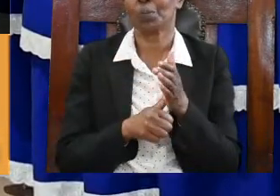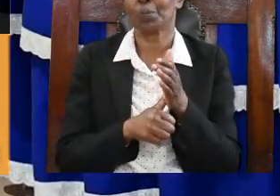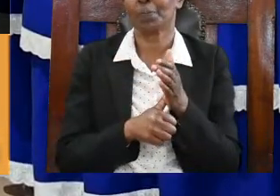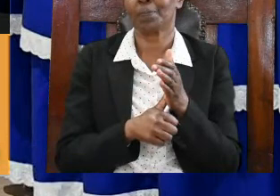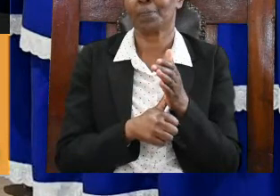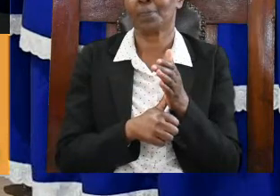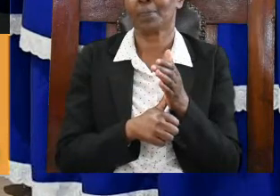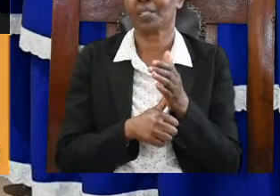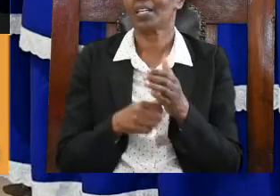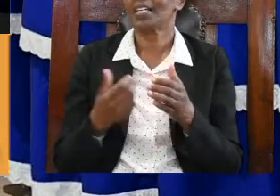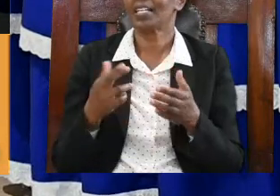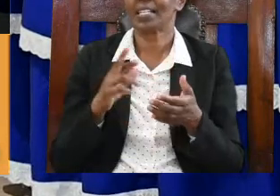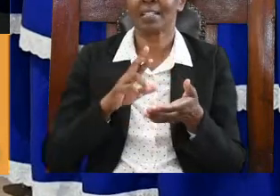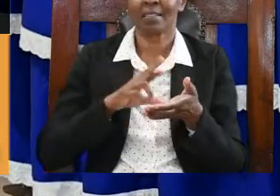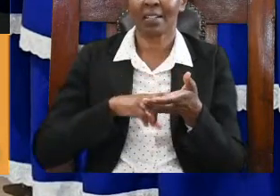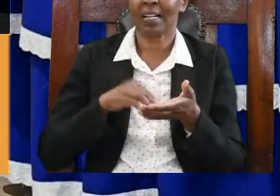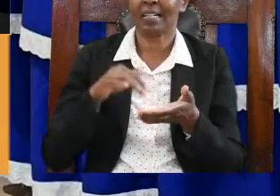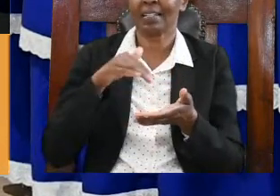I will repeat that again.